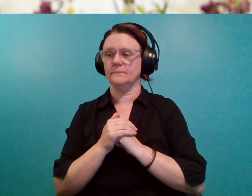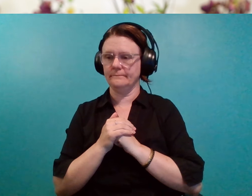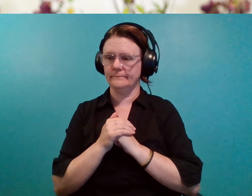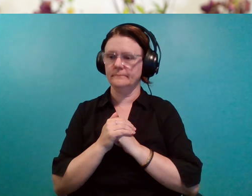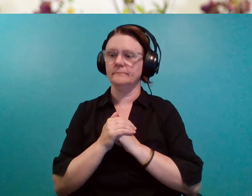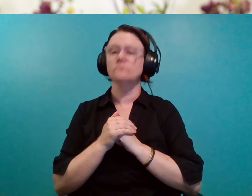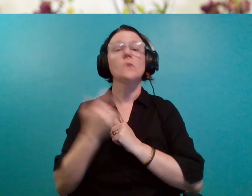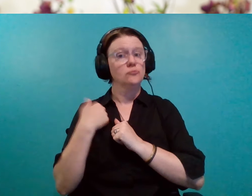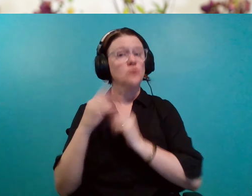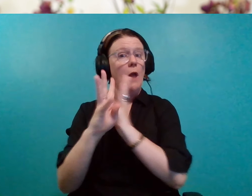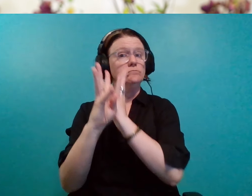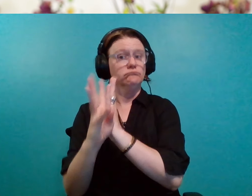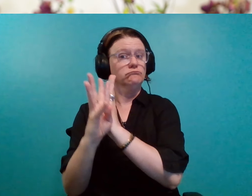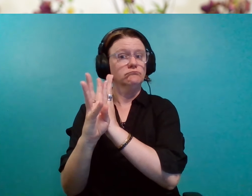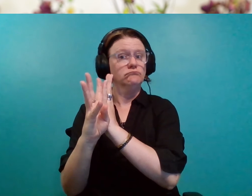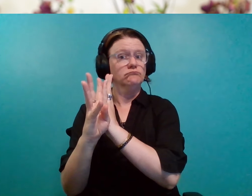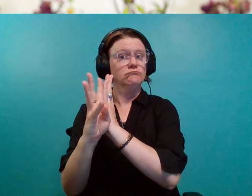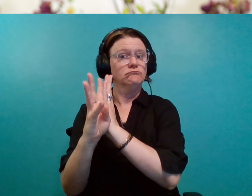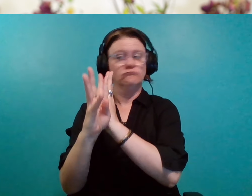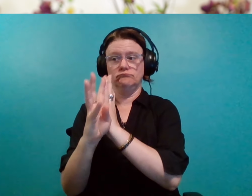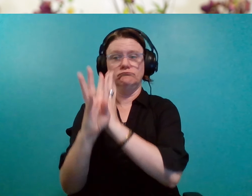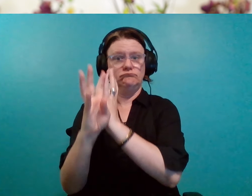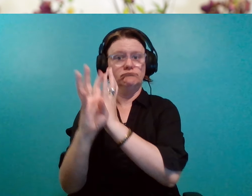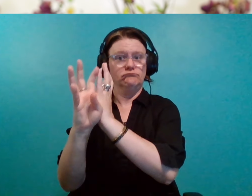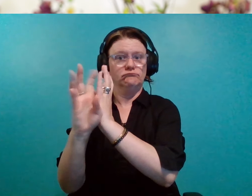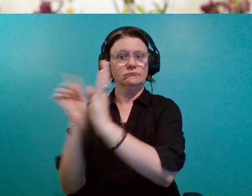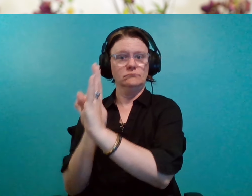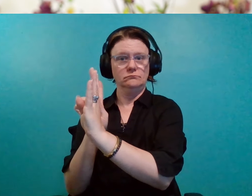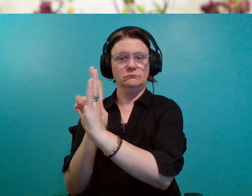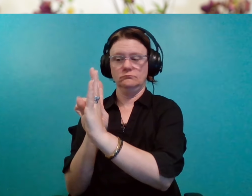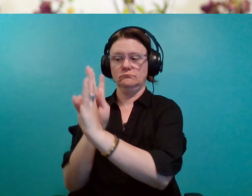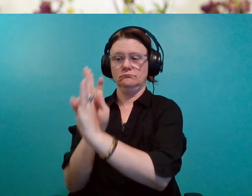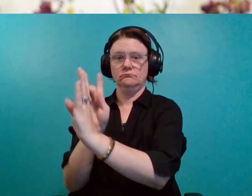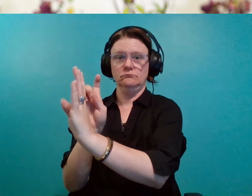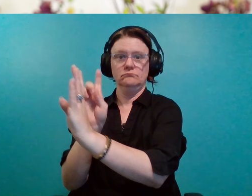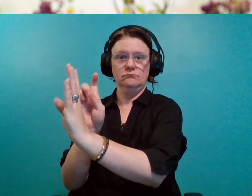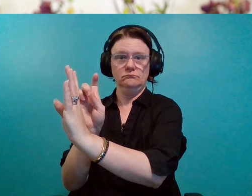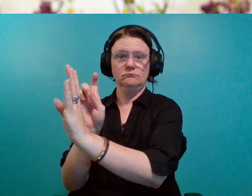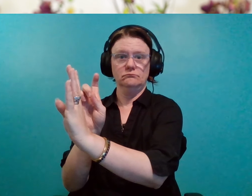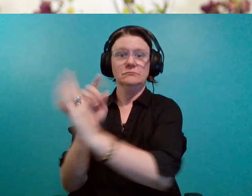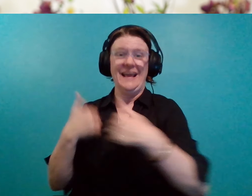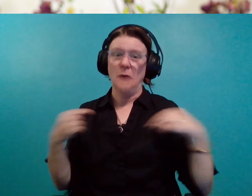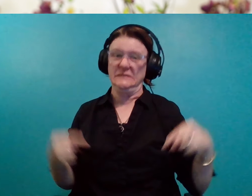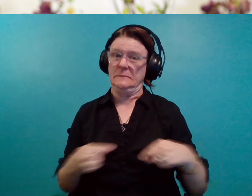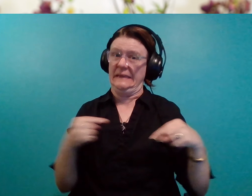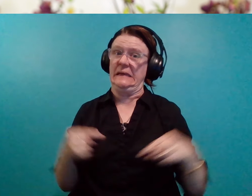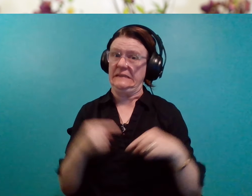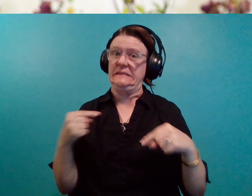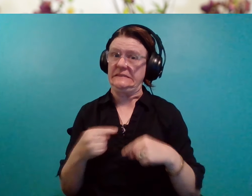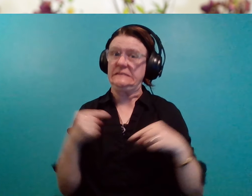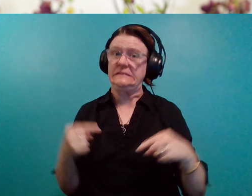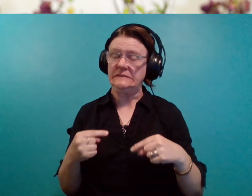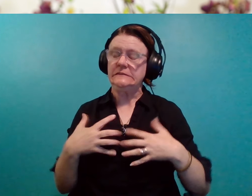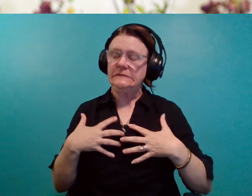vote, so I went and stood in line. And as I was standing in line, my body was starting to experience quite a bit of